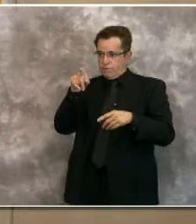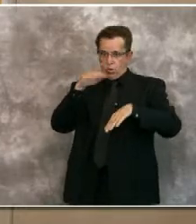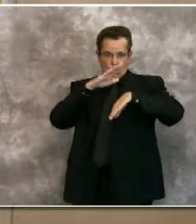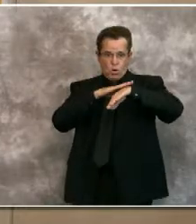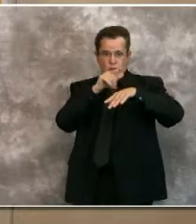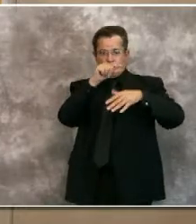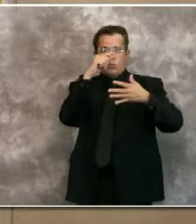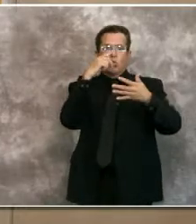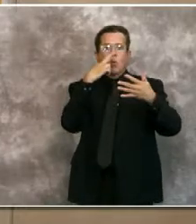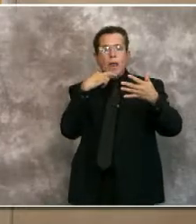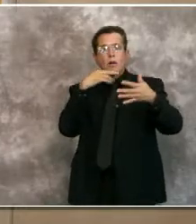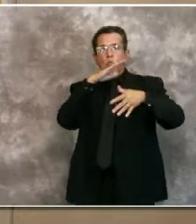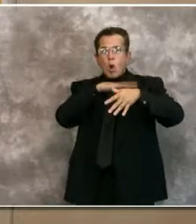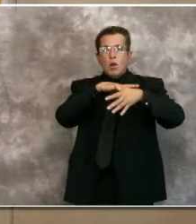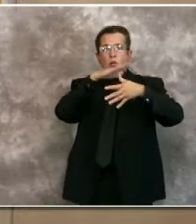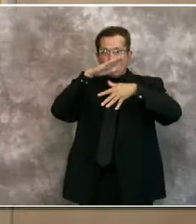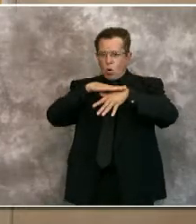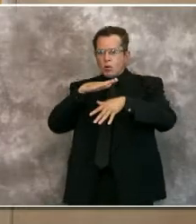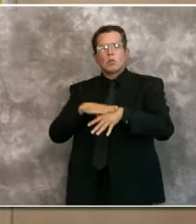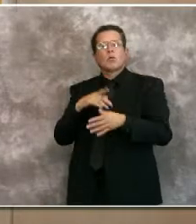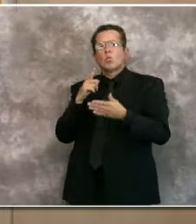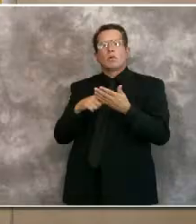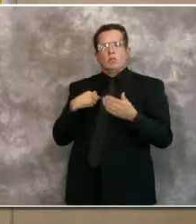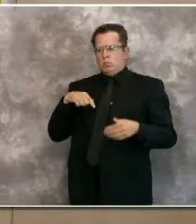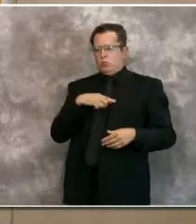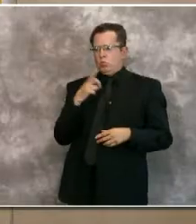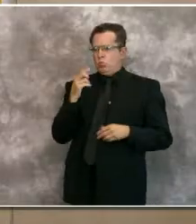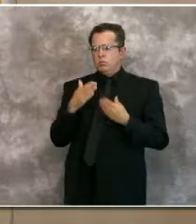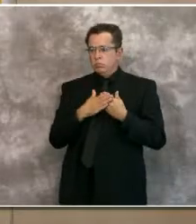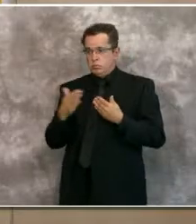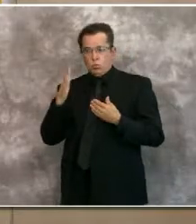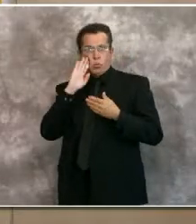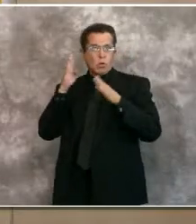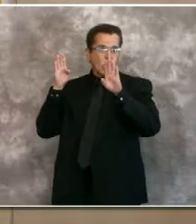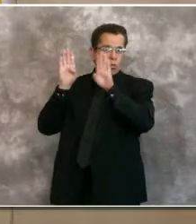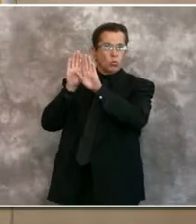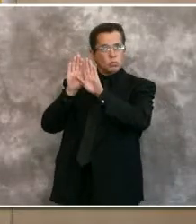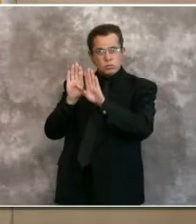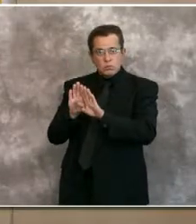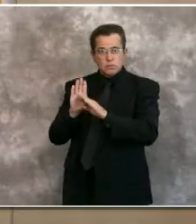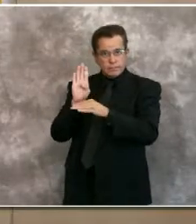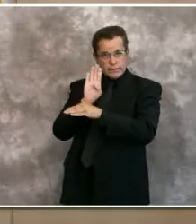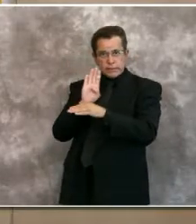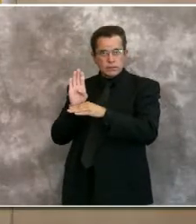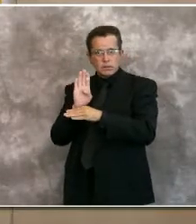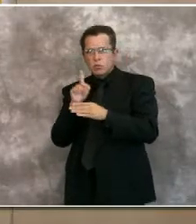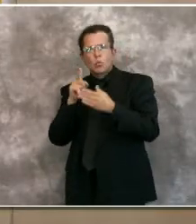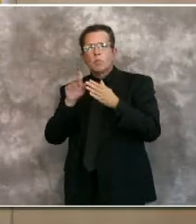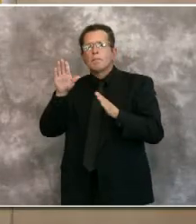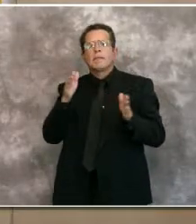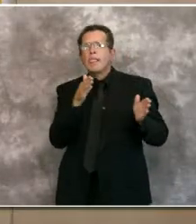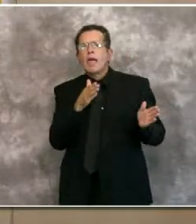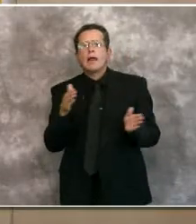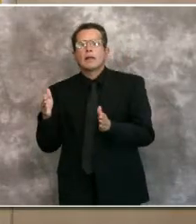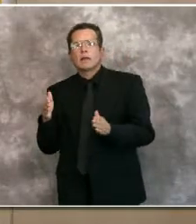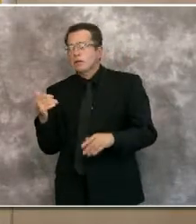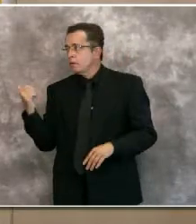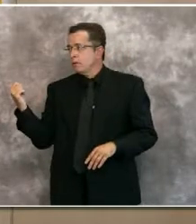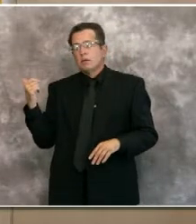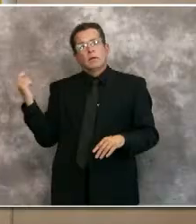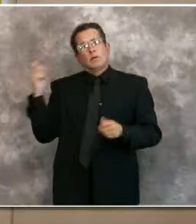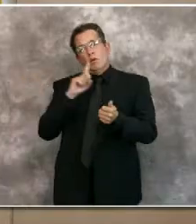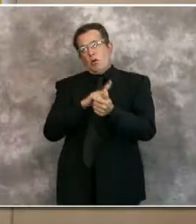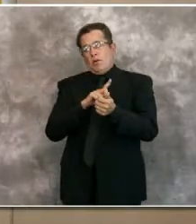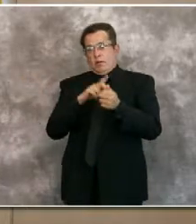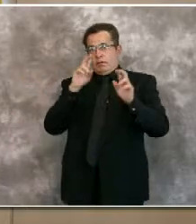take for the county to consider actually shutting down businesses and scaling back ones that are already open? Well, we hope that we